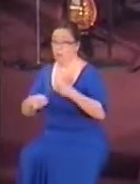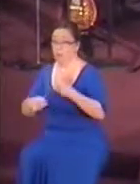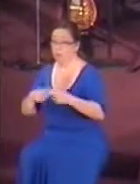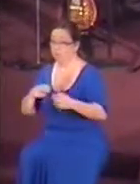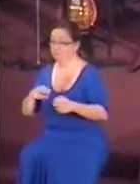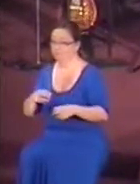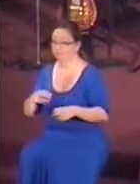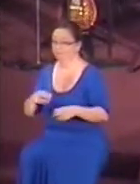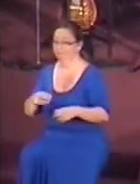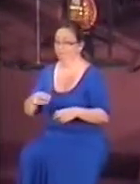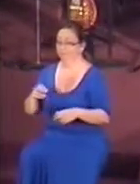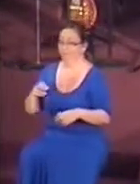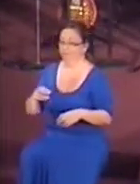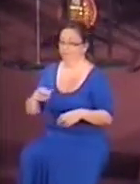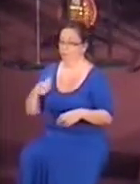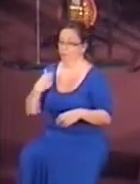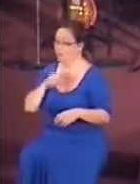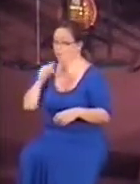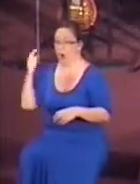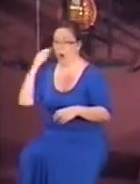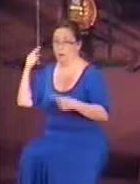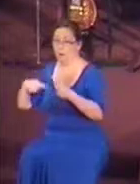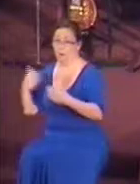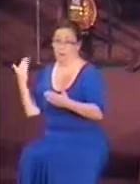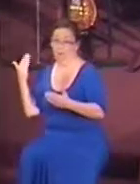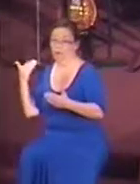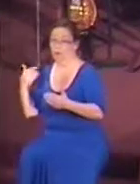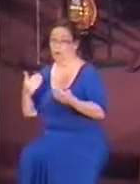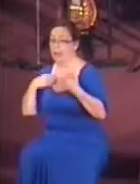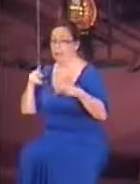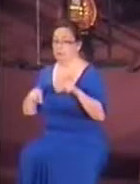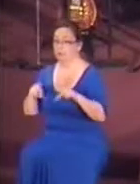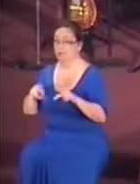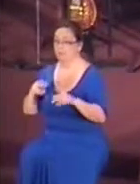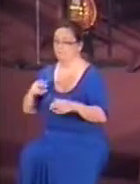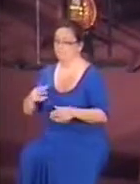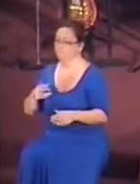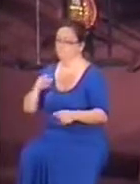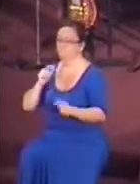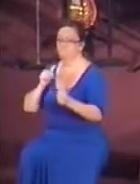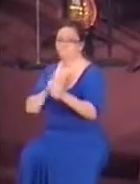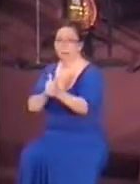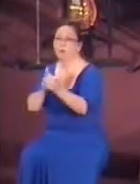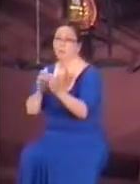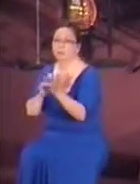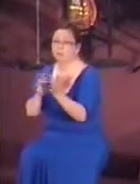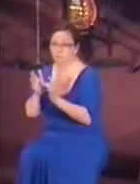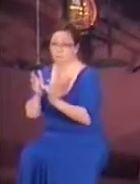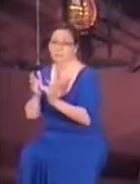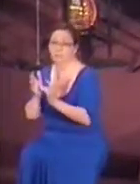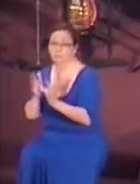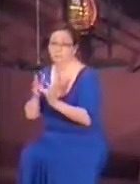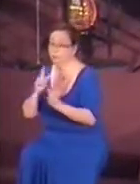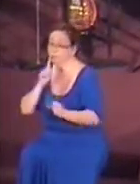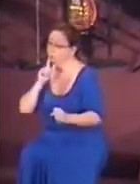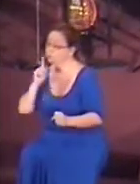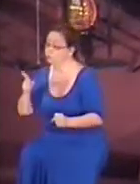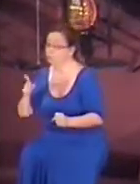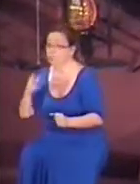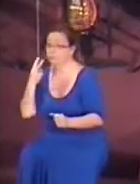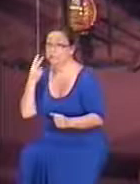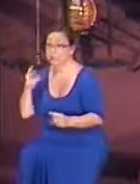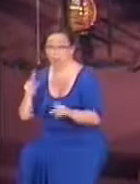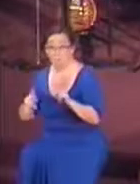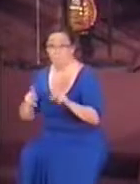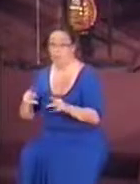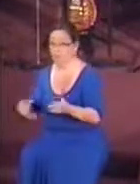and the New Testament. You had people who intimately followed Jesus, and let me put this clear for you, who literally saw